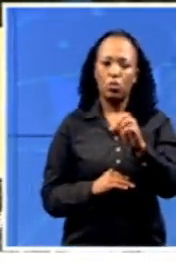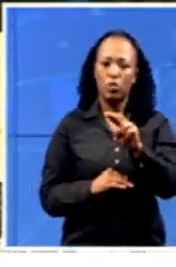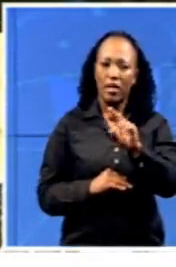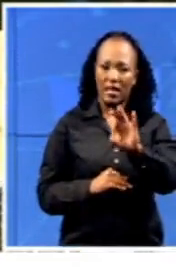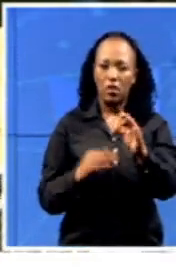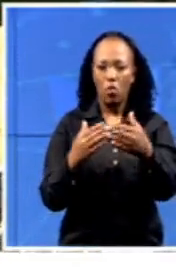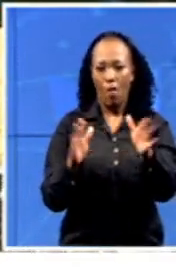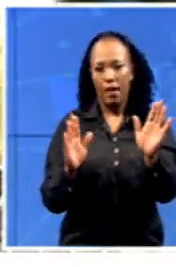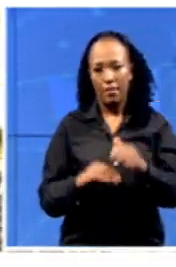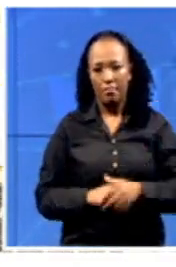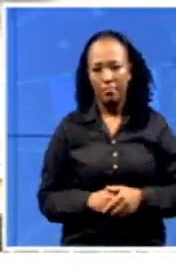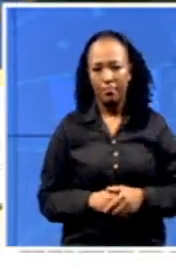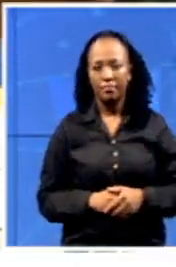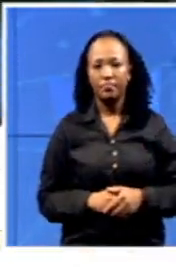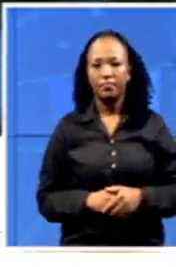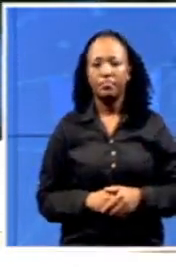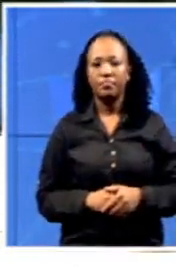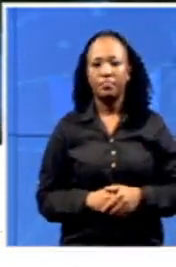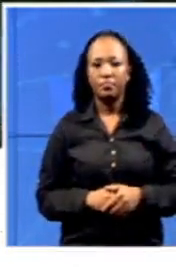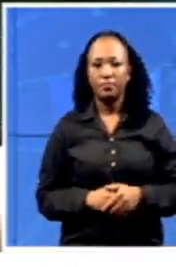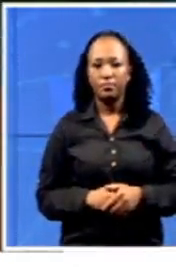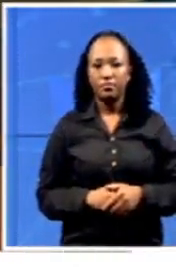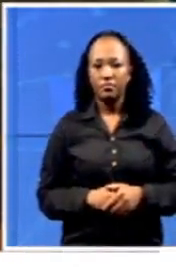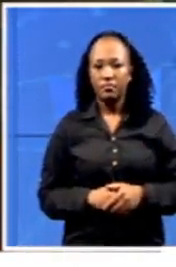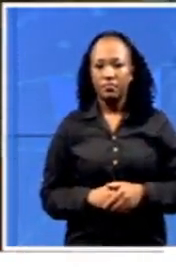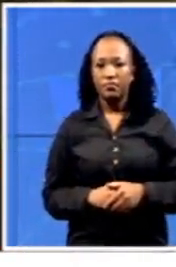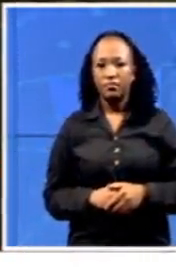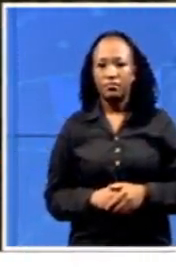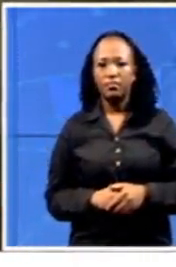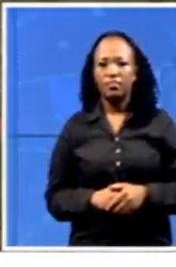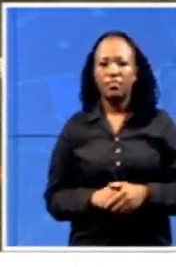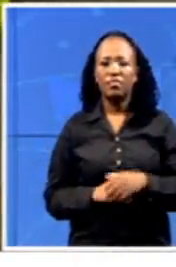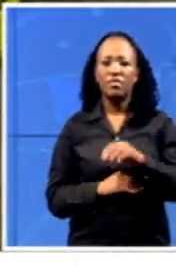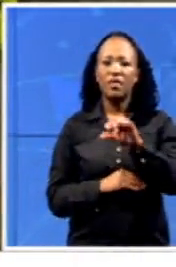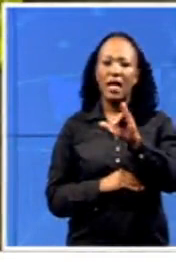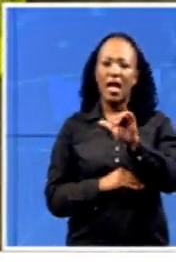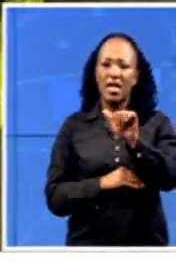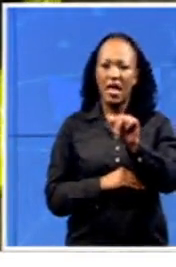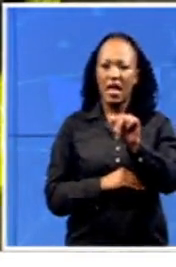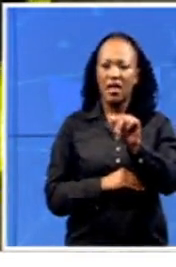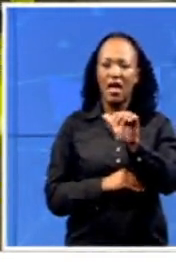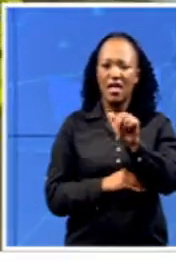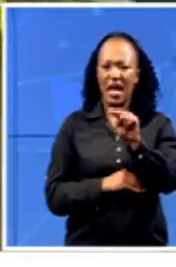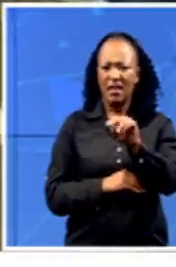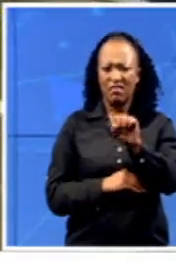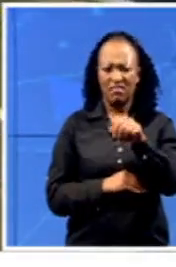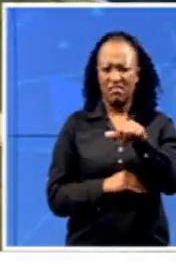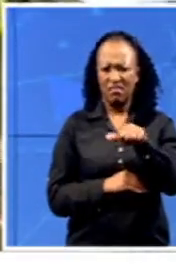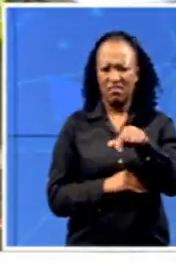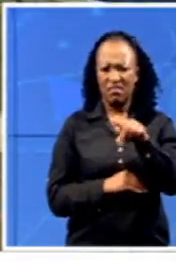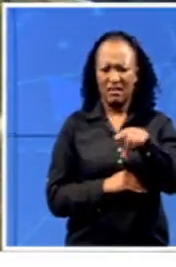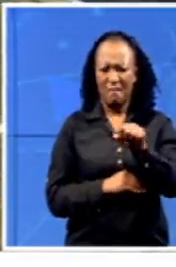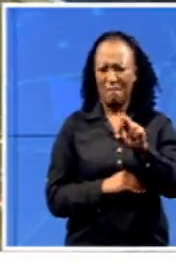2023. Thank you. And we also have AM Spa. AM Spa is a product that